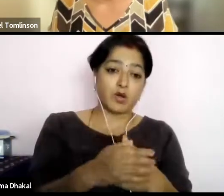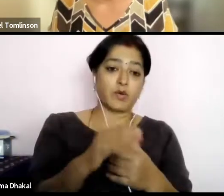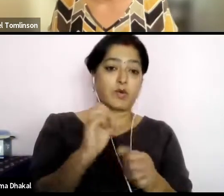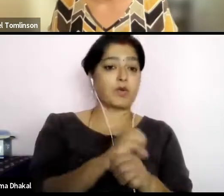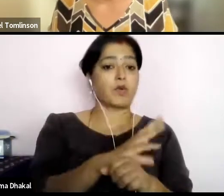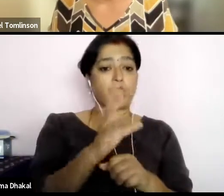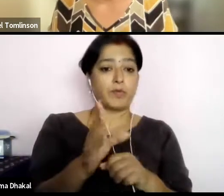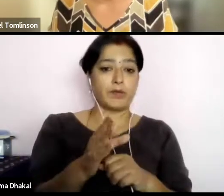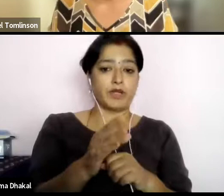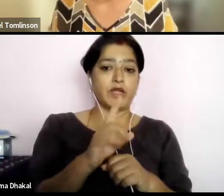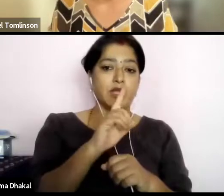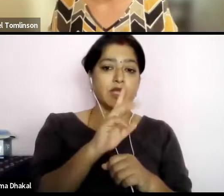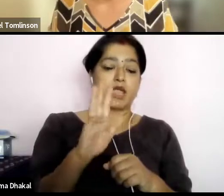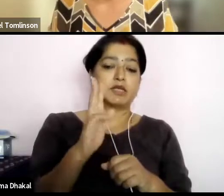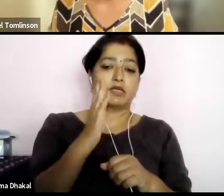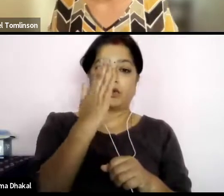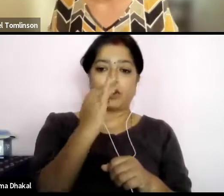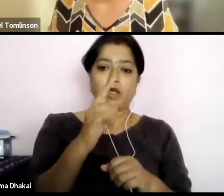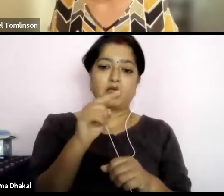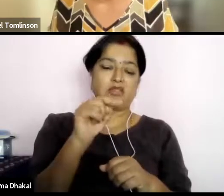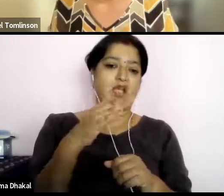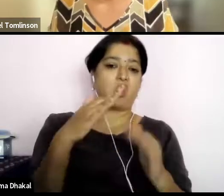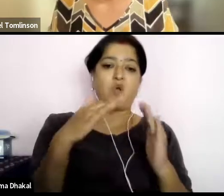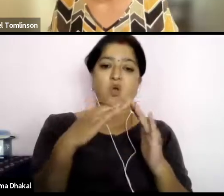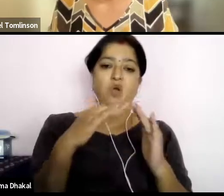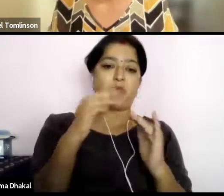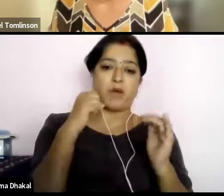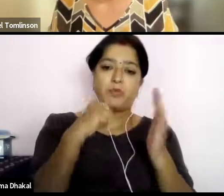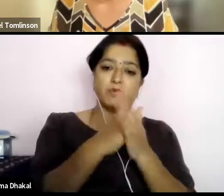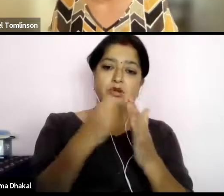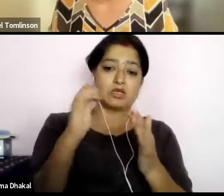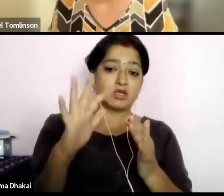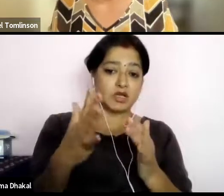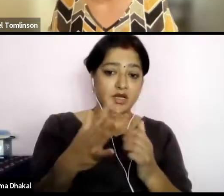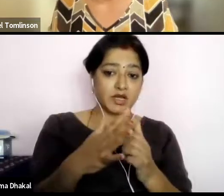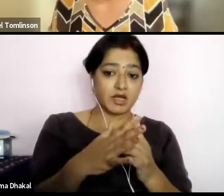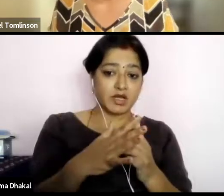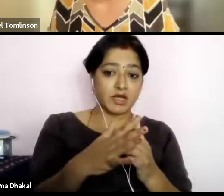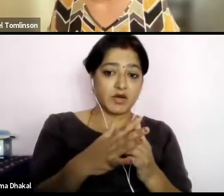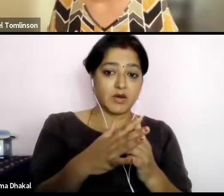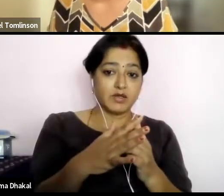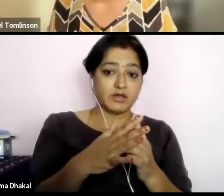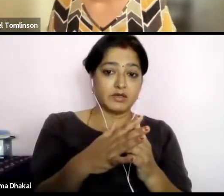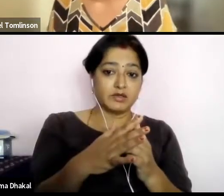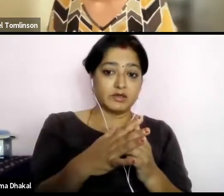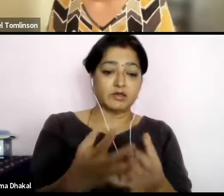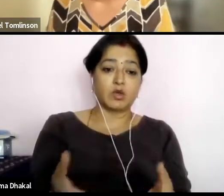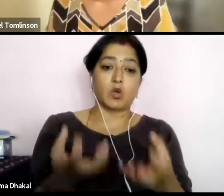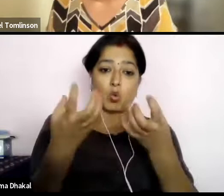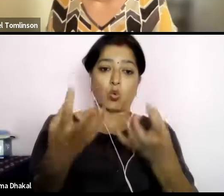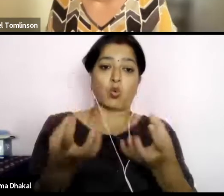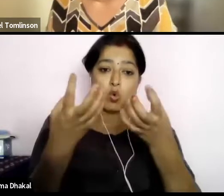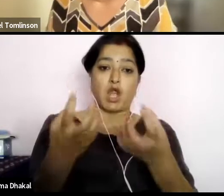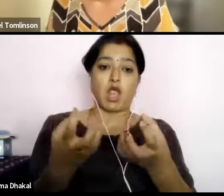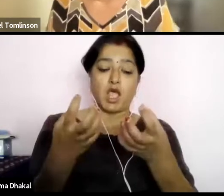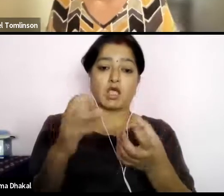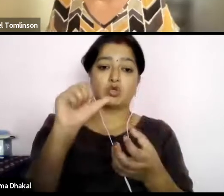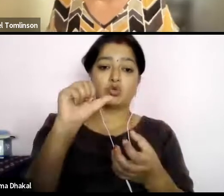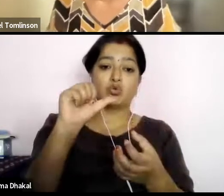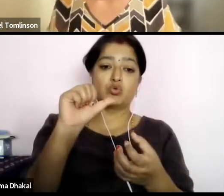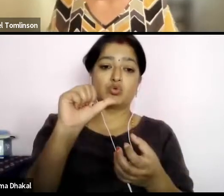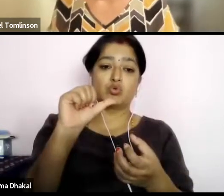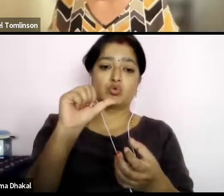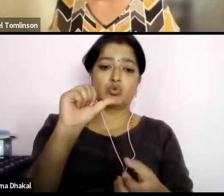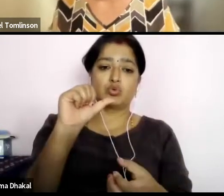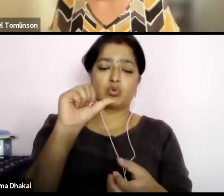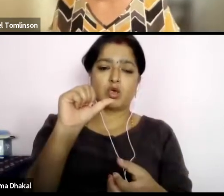the eruption, we have over 3,000 persons coming to us for support, and we use this